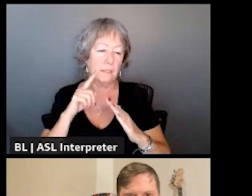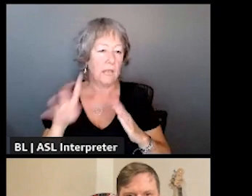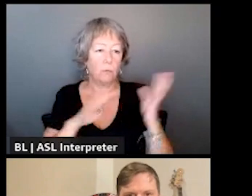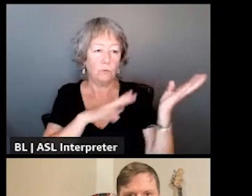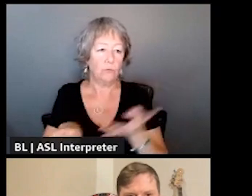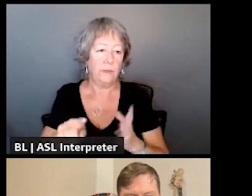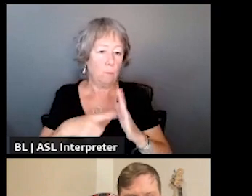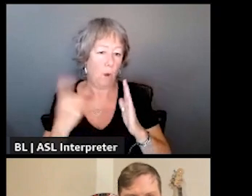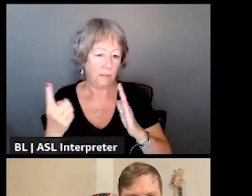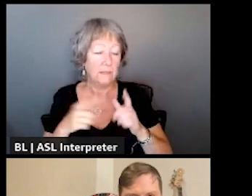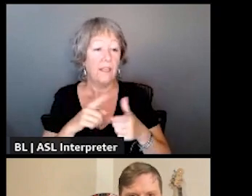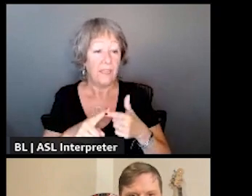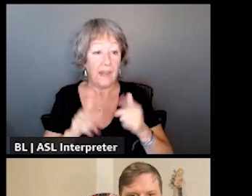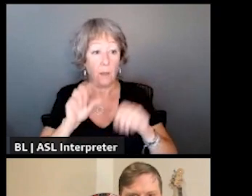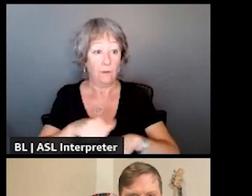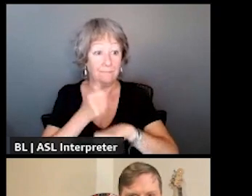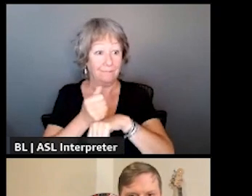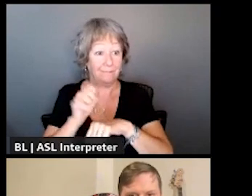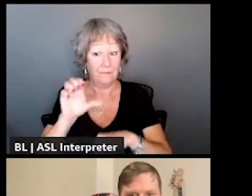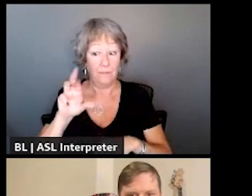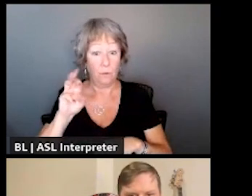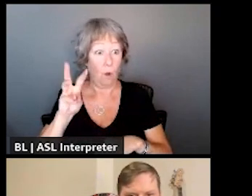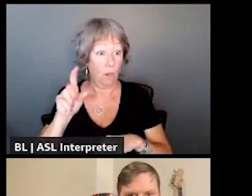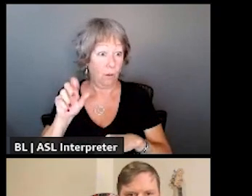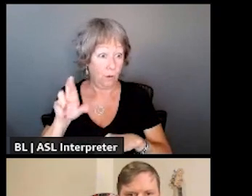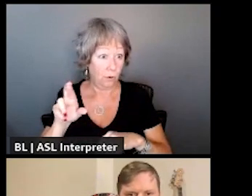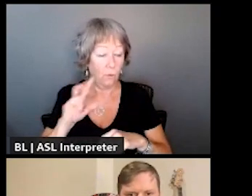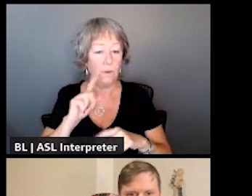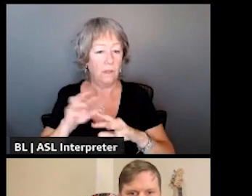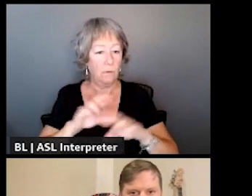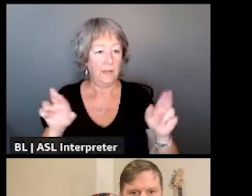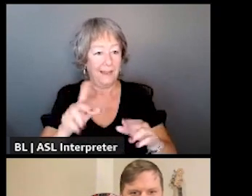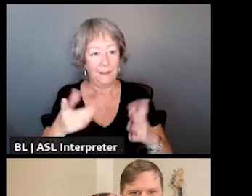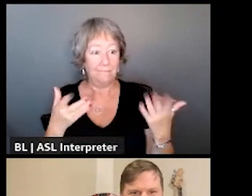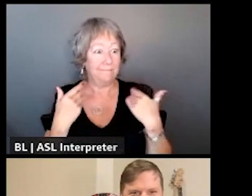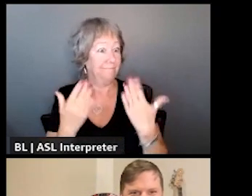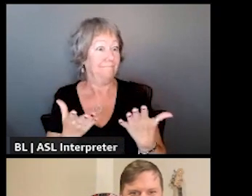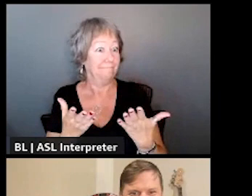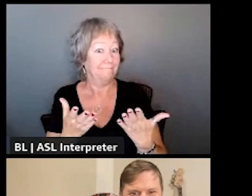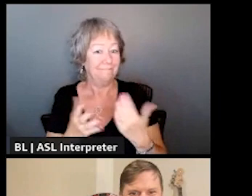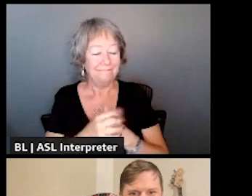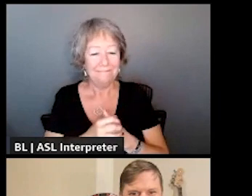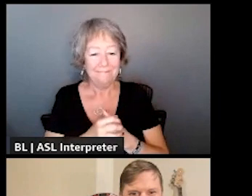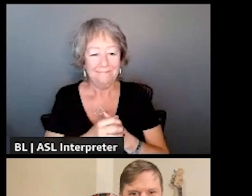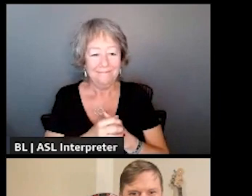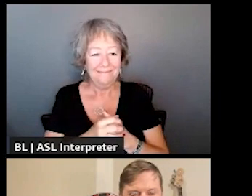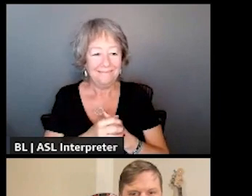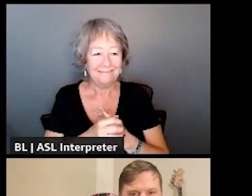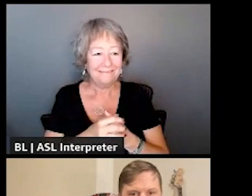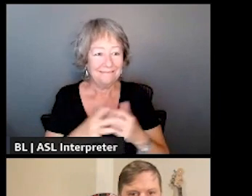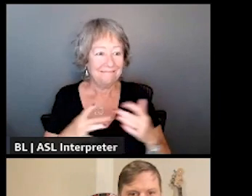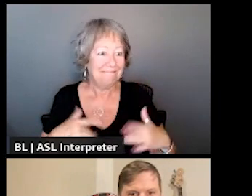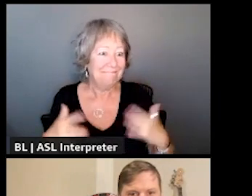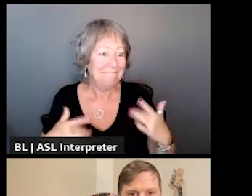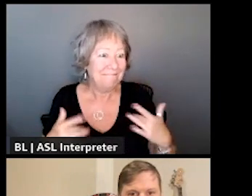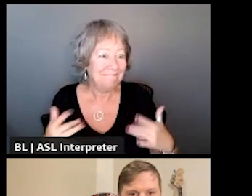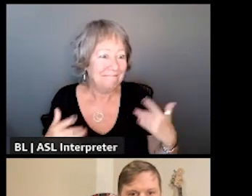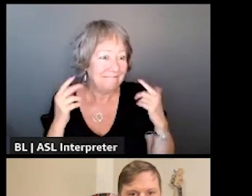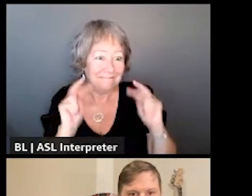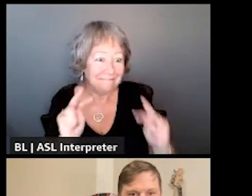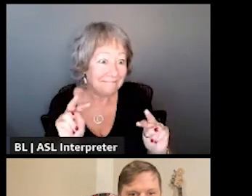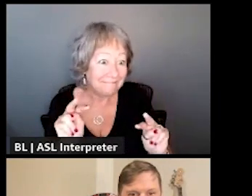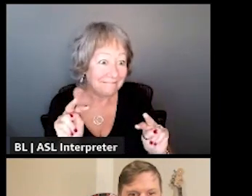Then I'm going to create the crawler. And here it goes. Love the dun. Sound